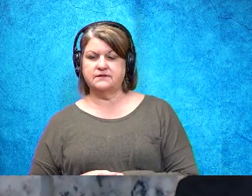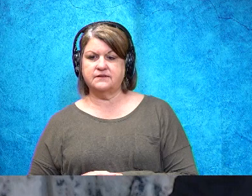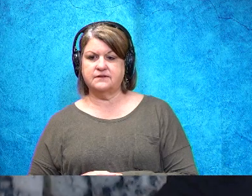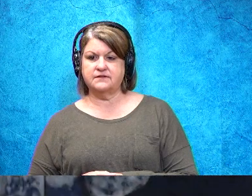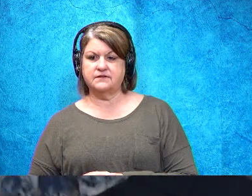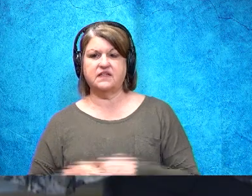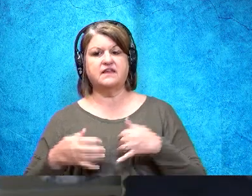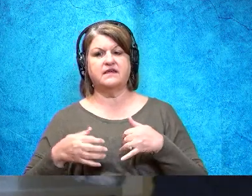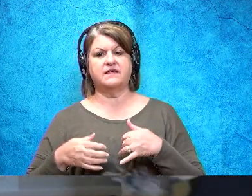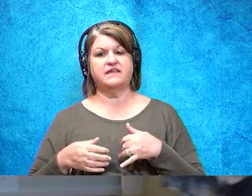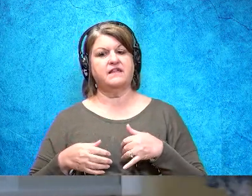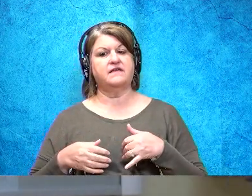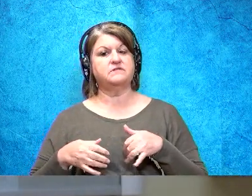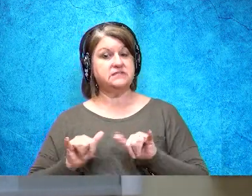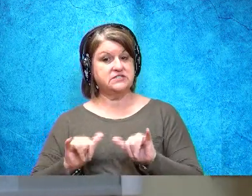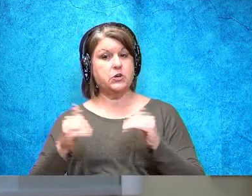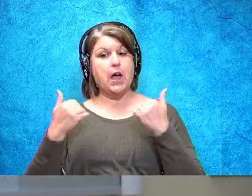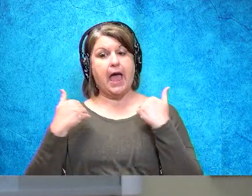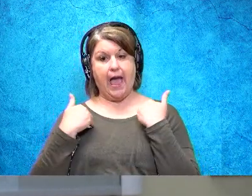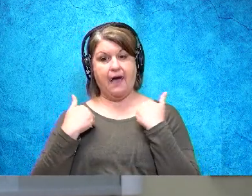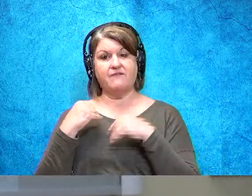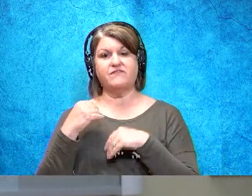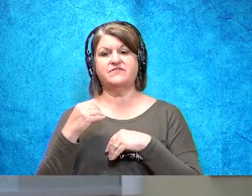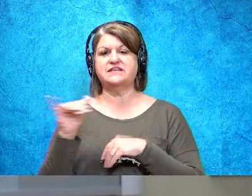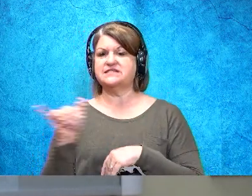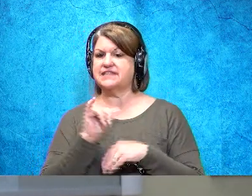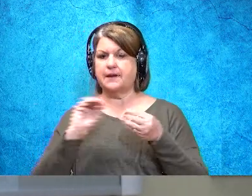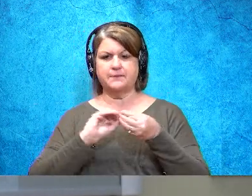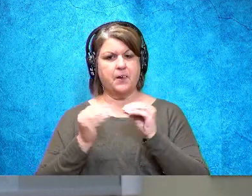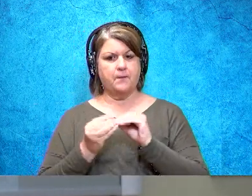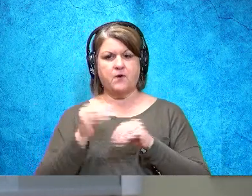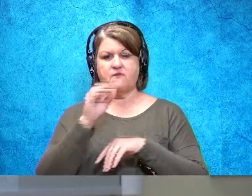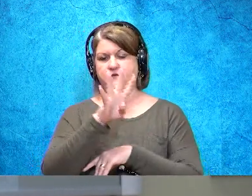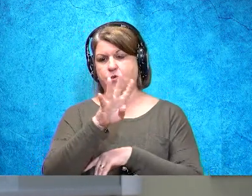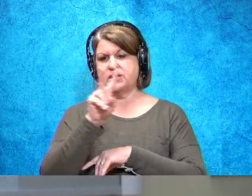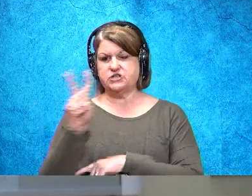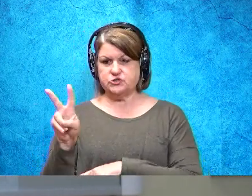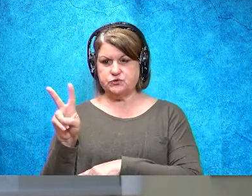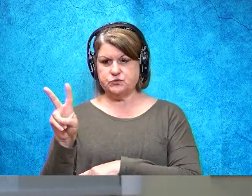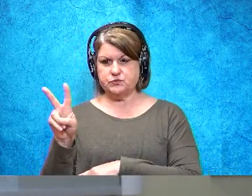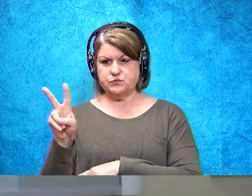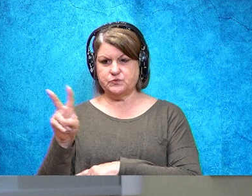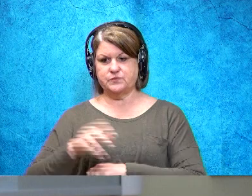That still gives me the number 42.